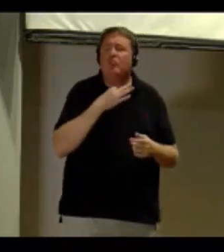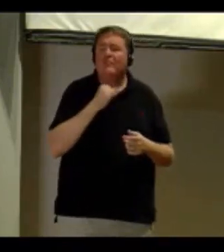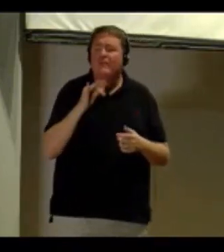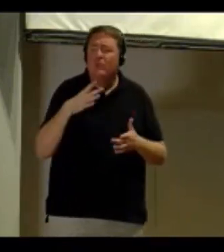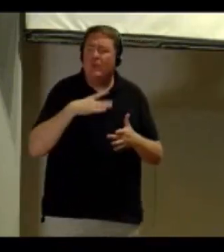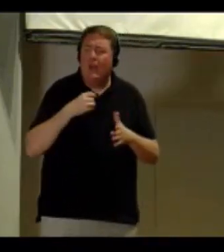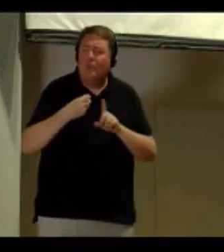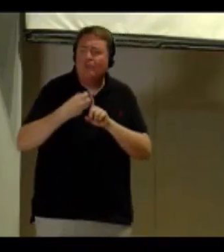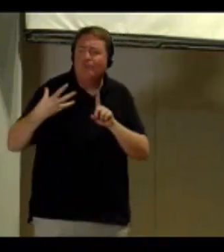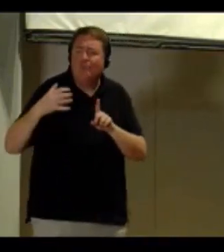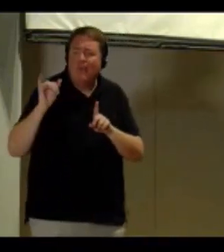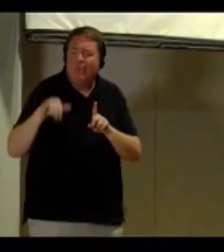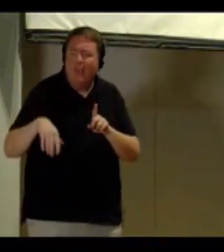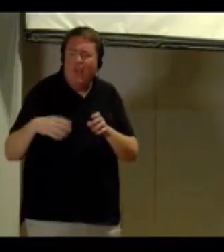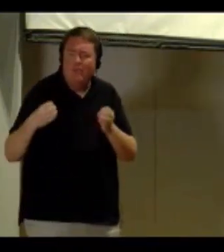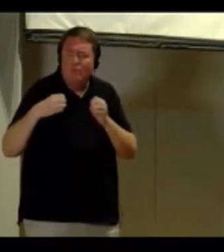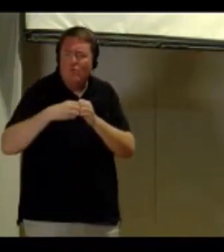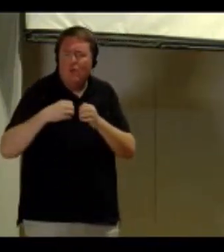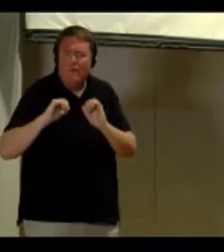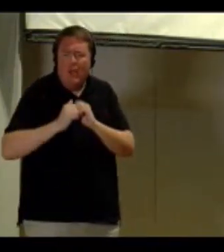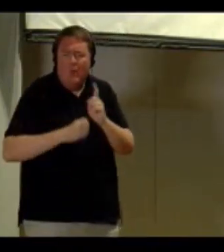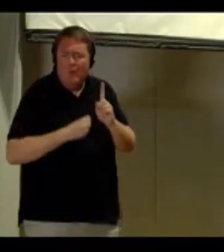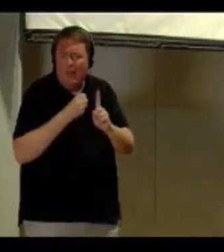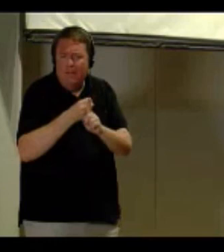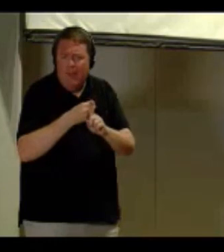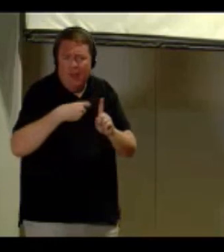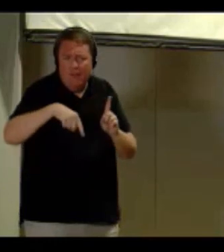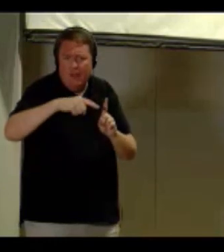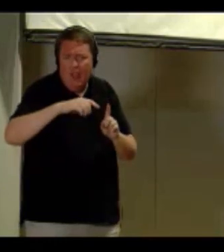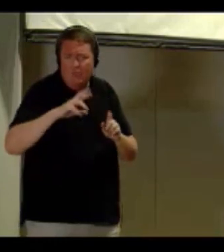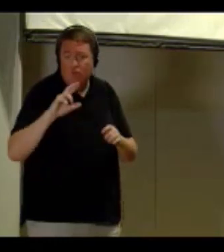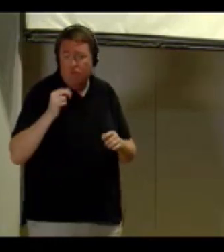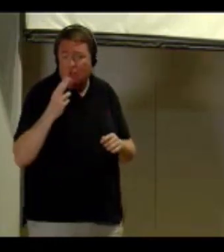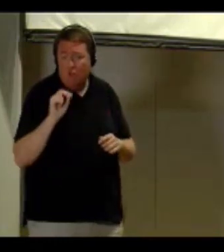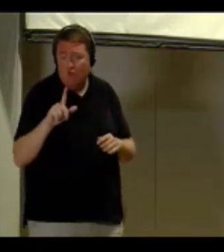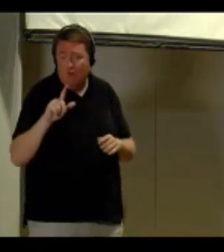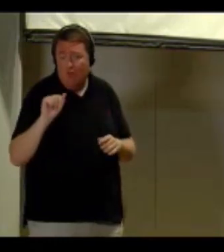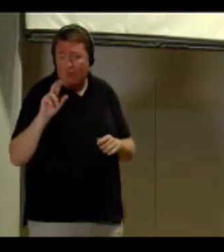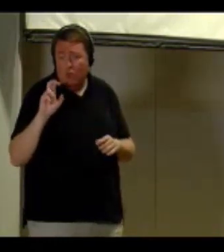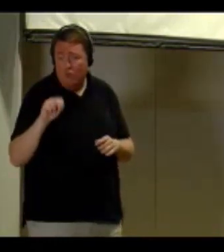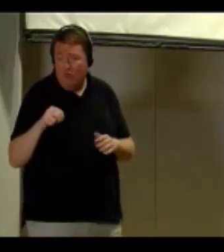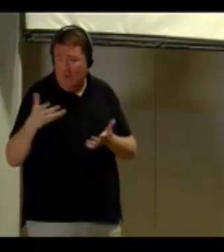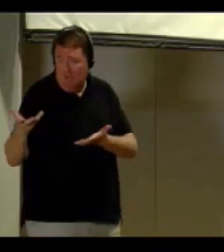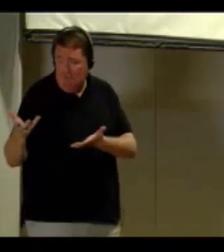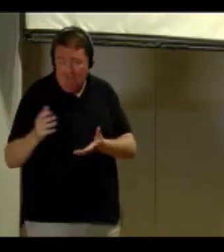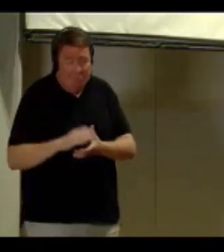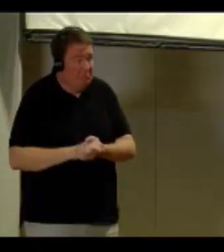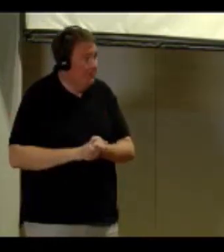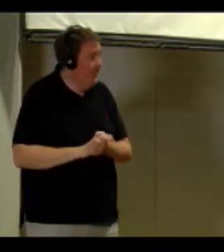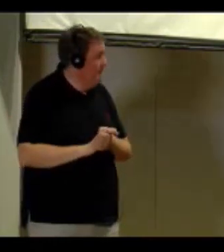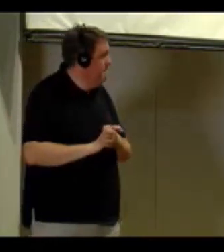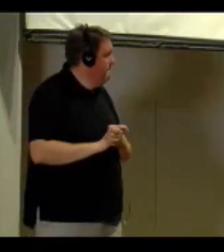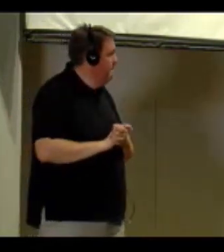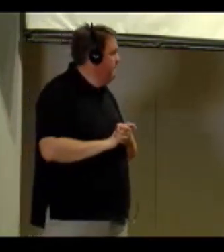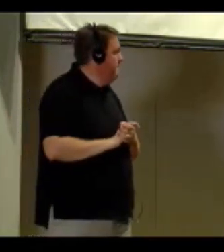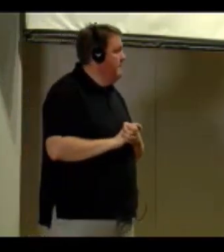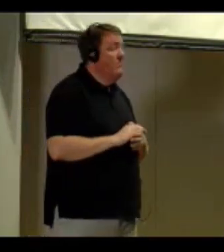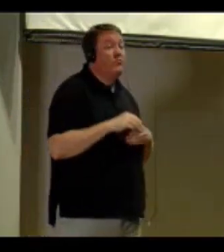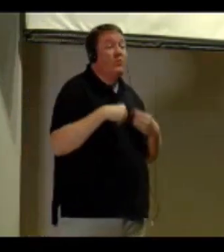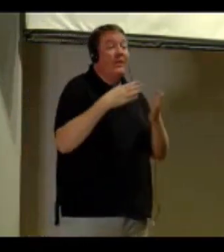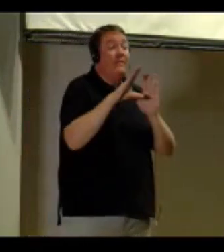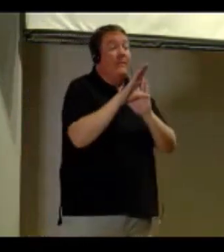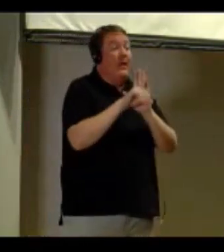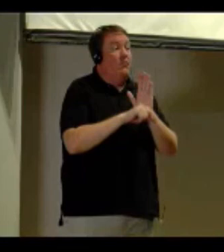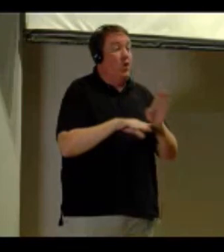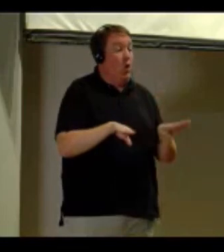to say a little bit more about its implications, and Rachel and Lauryn may also have thoughts. Just as a little background, the